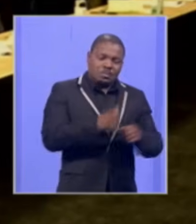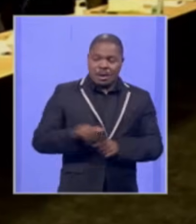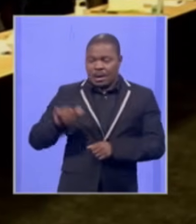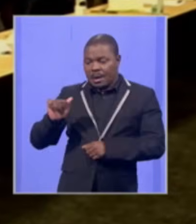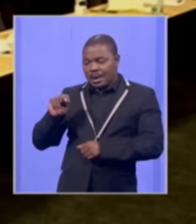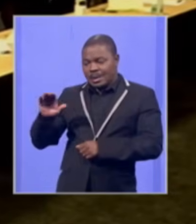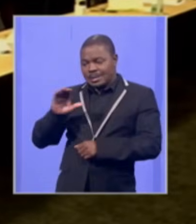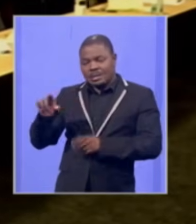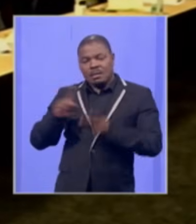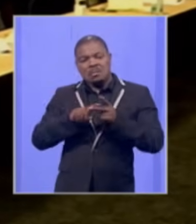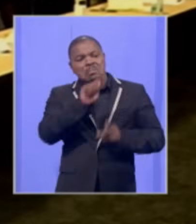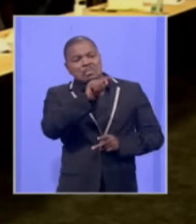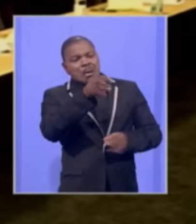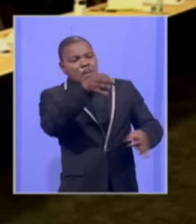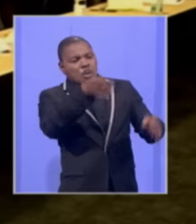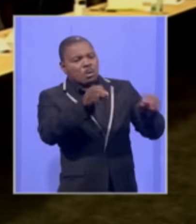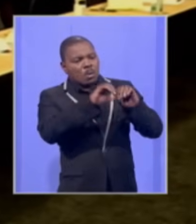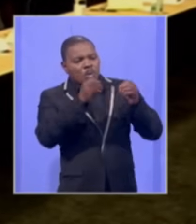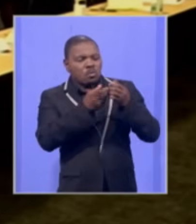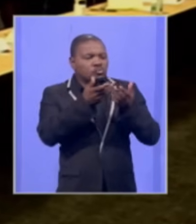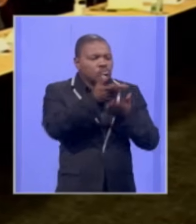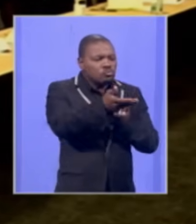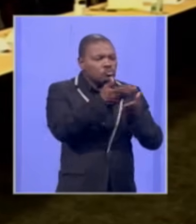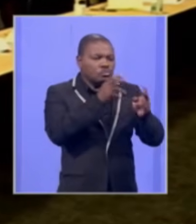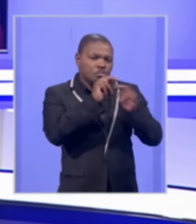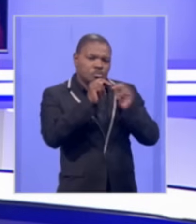le makoko a mangwe a dipolotiki.